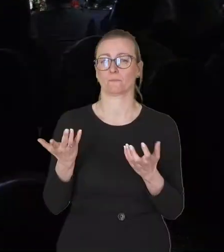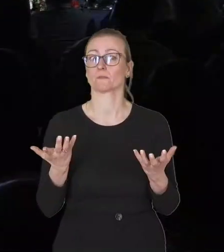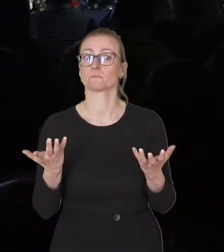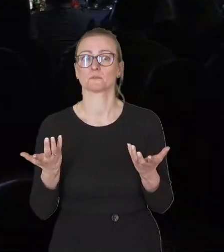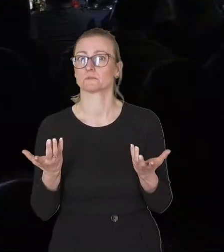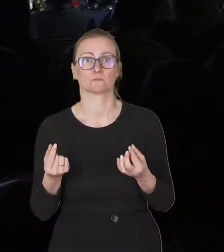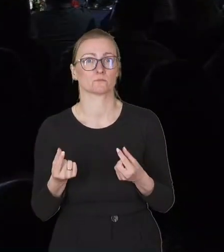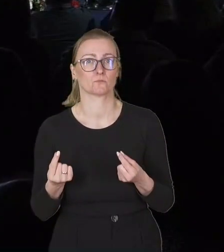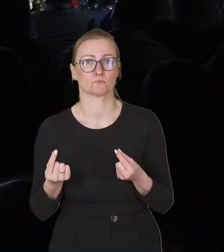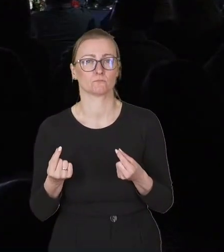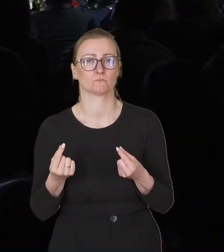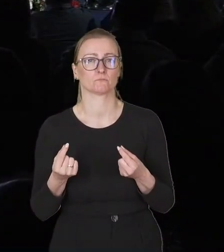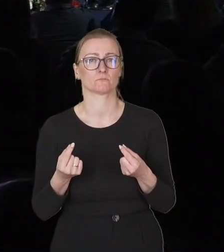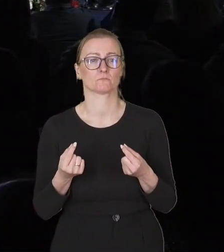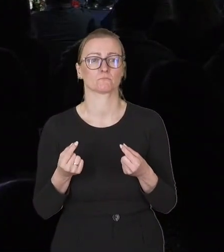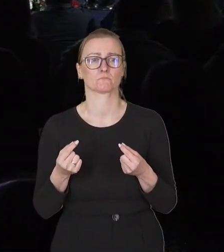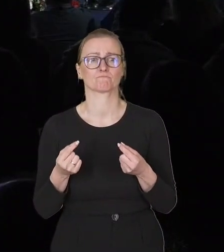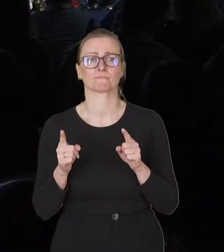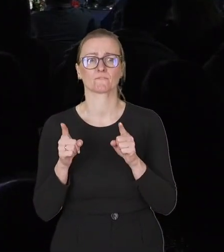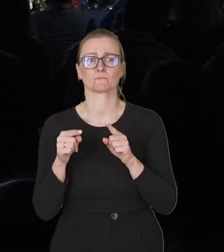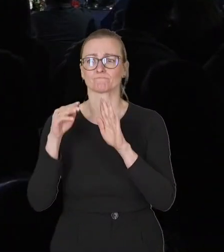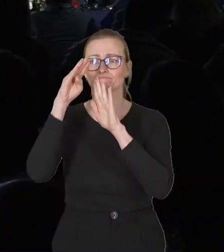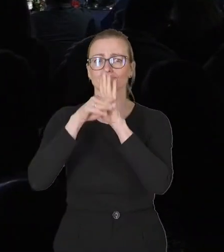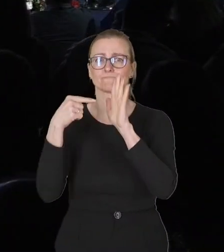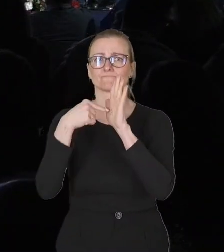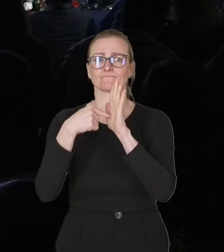not fund direct weapon